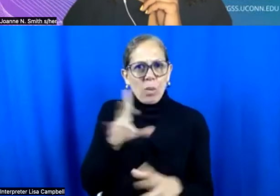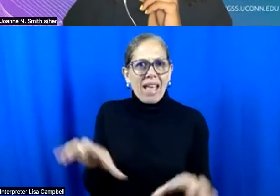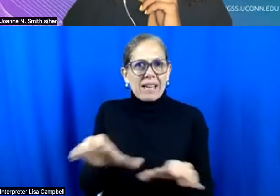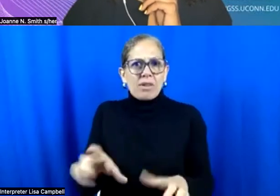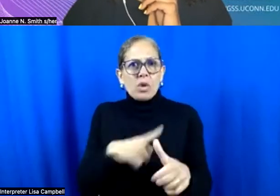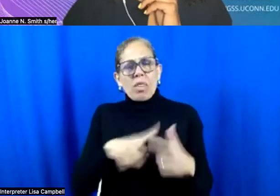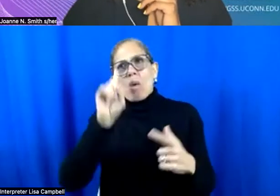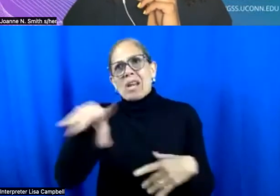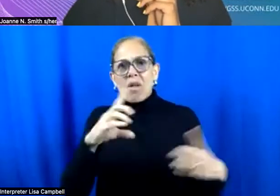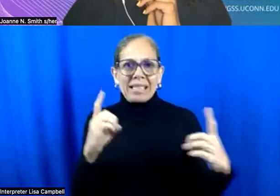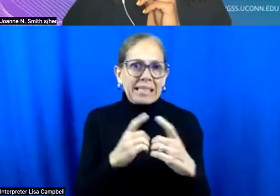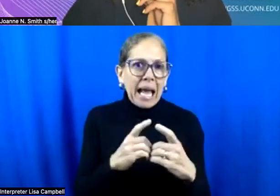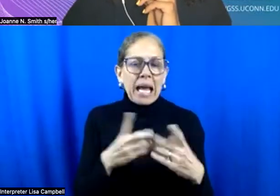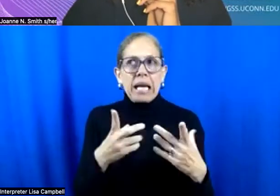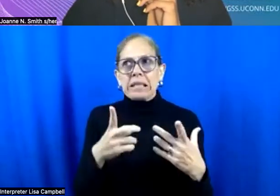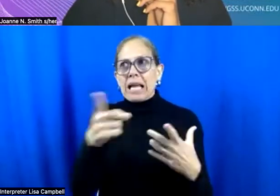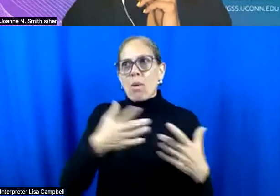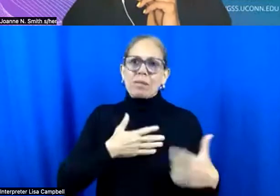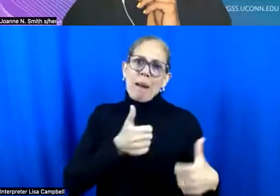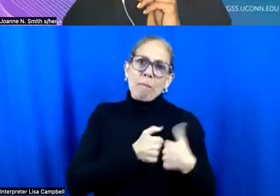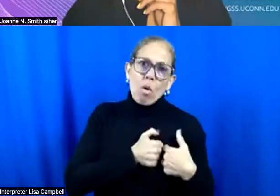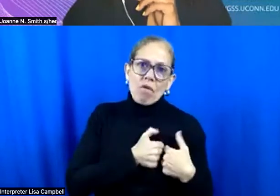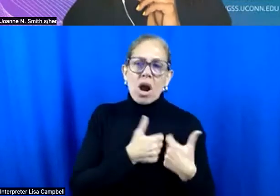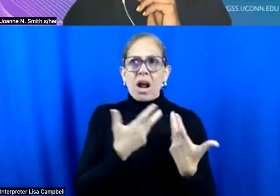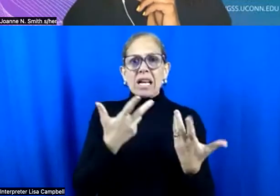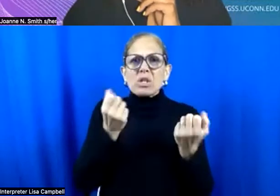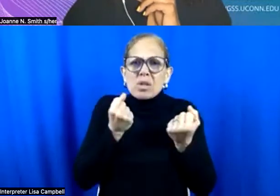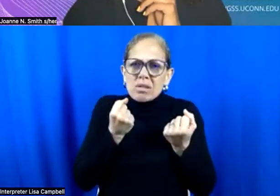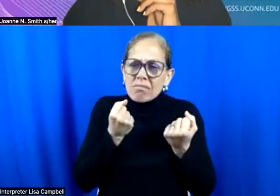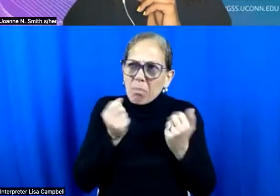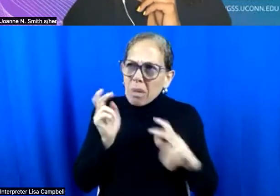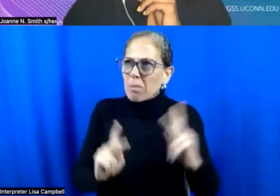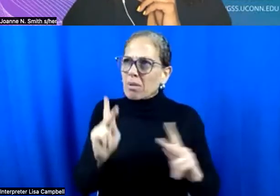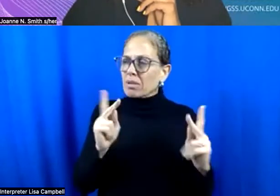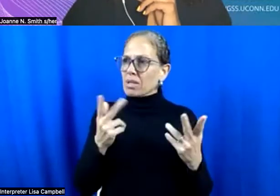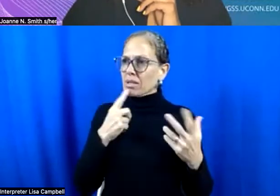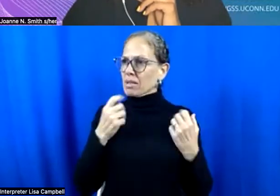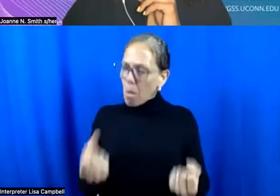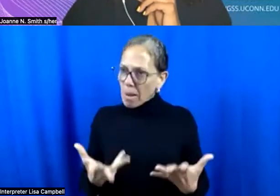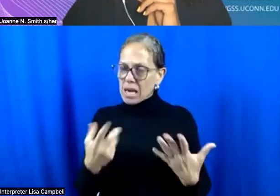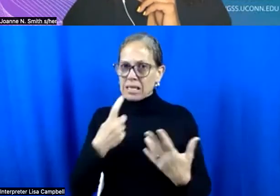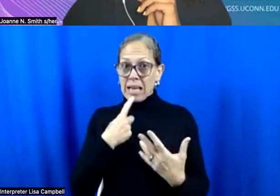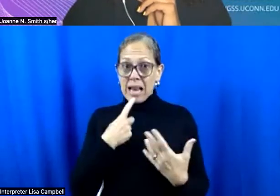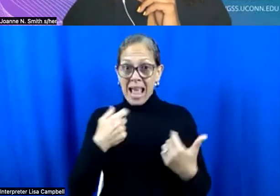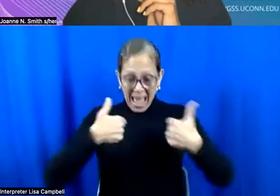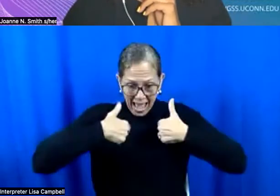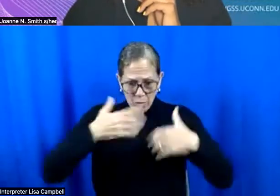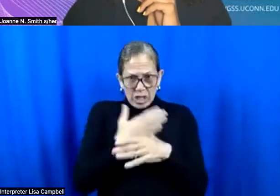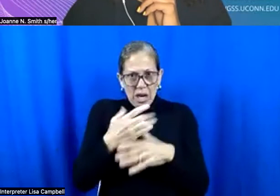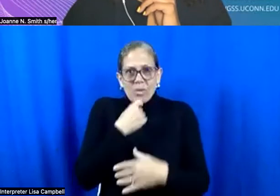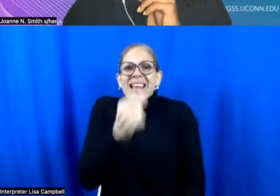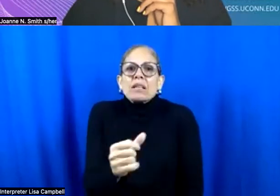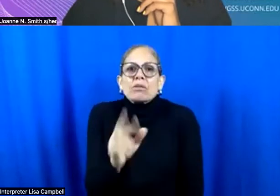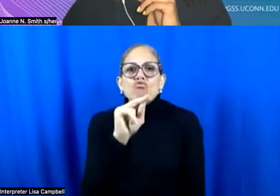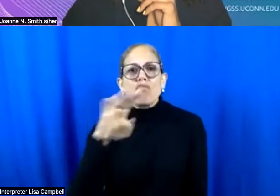this date, or he was my boyfriend, or there were so many people who just felt like what I was sharing wasn't rape, right?